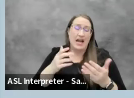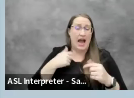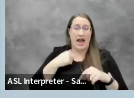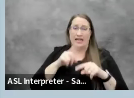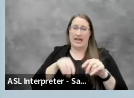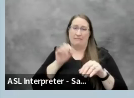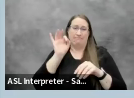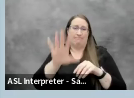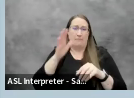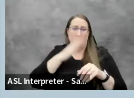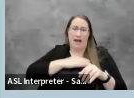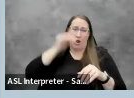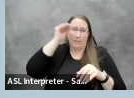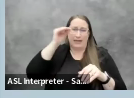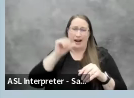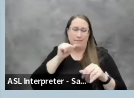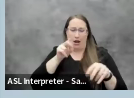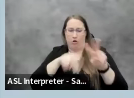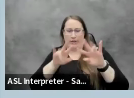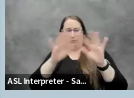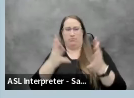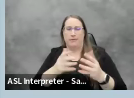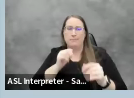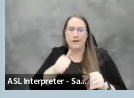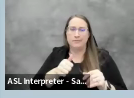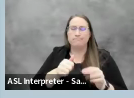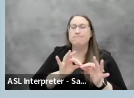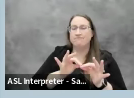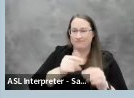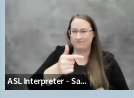an opinion on that because I'm not looking at anything here.